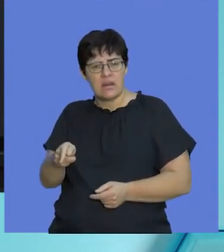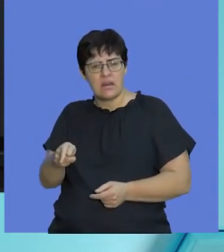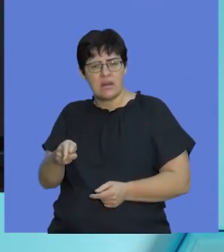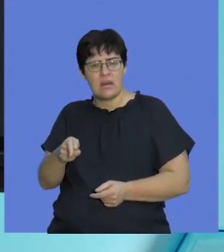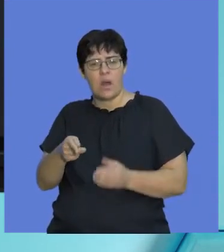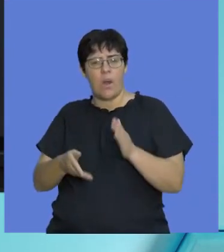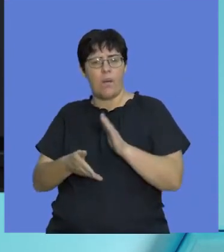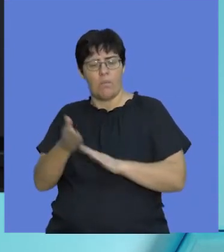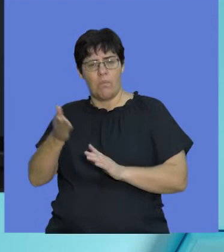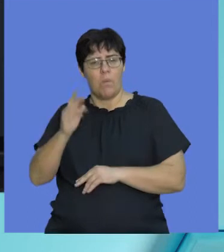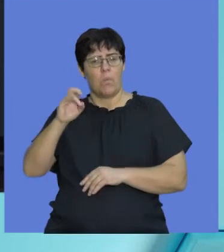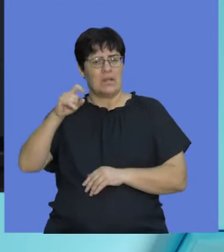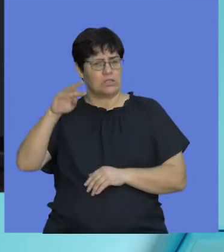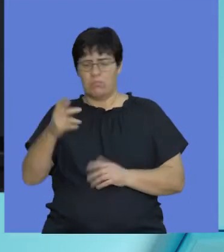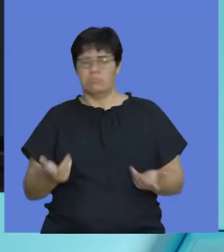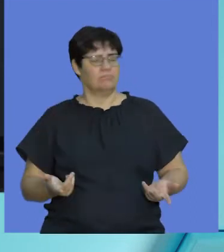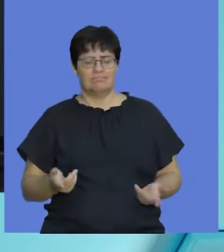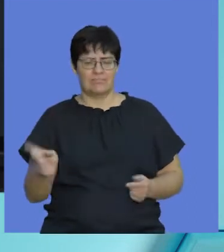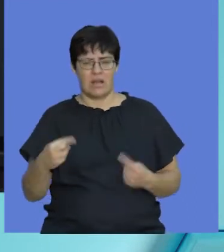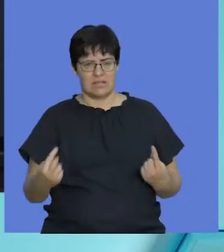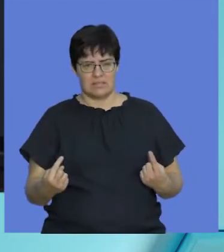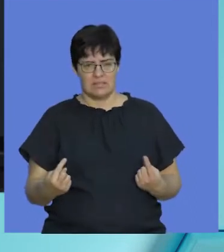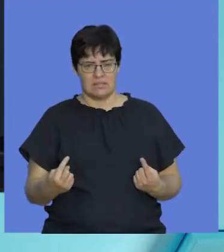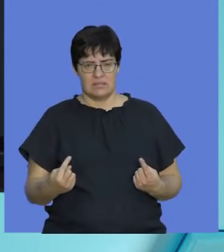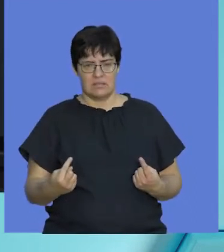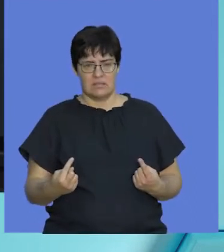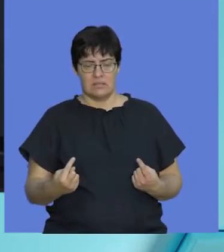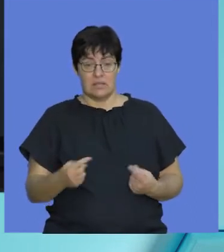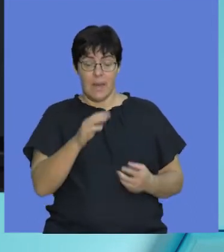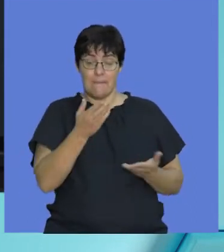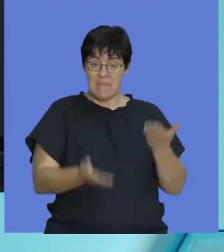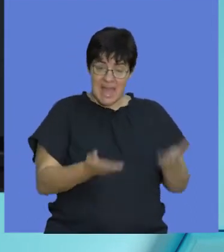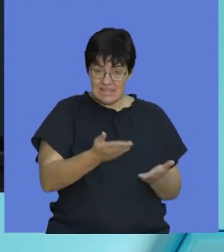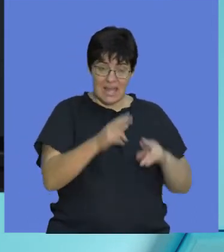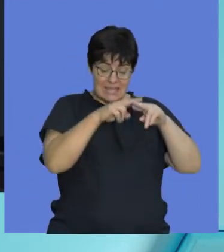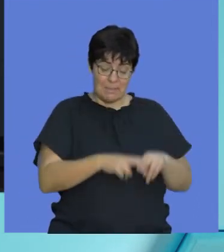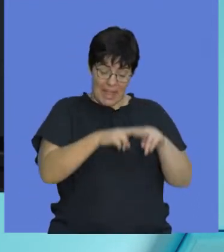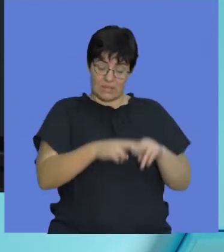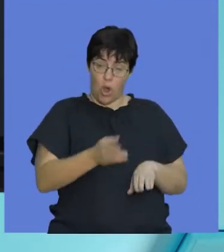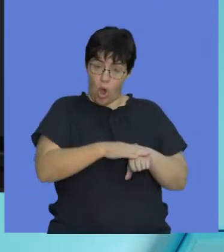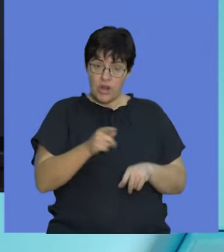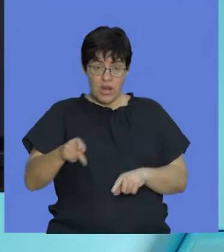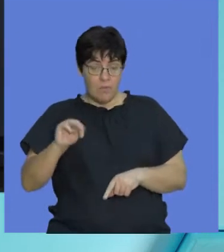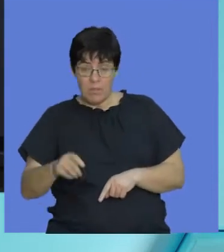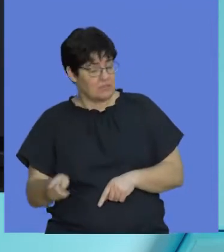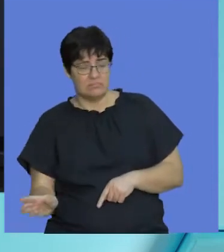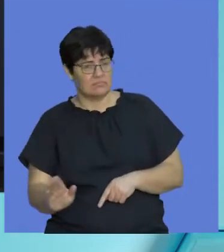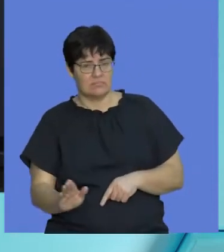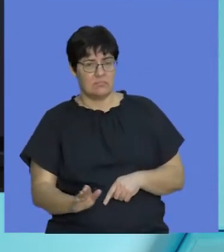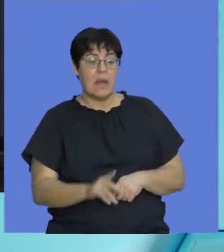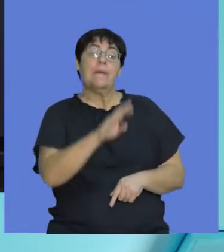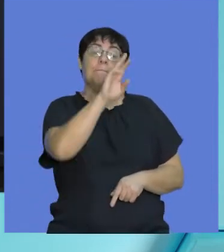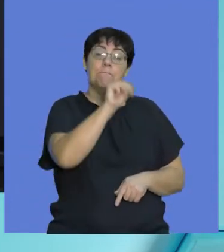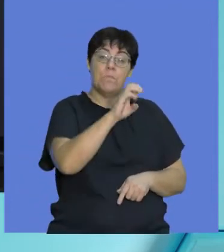to momentum because mass doesn't depend on momentum. Momentum